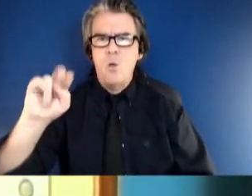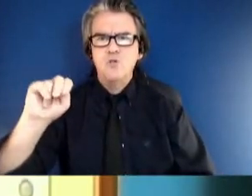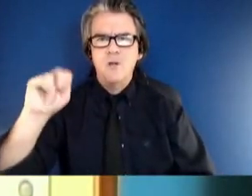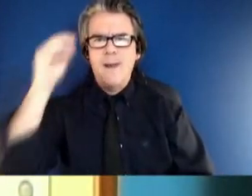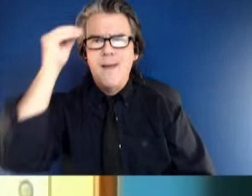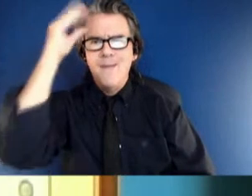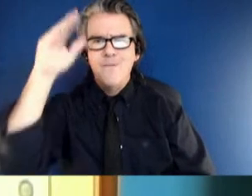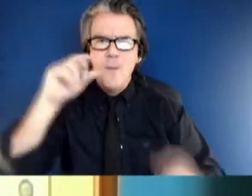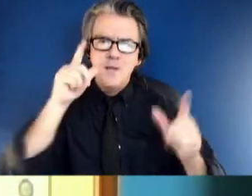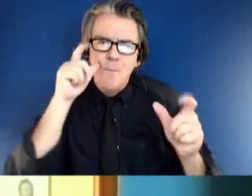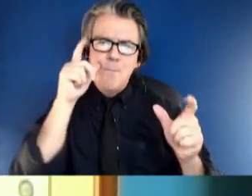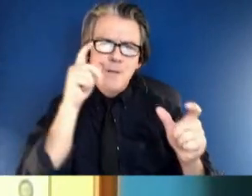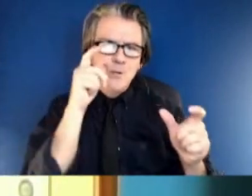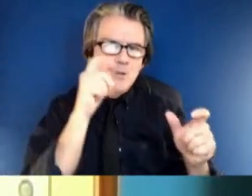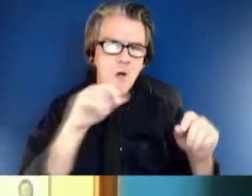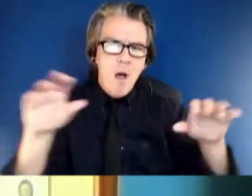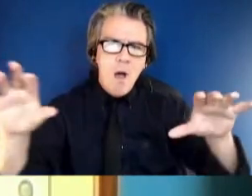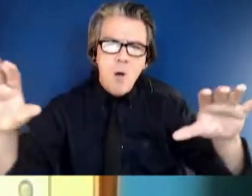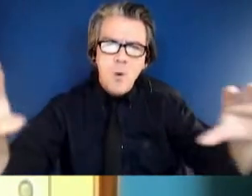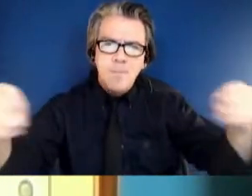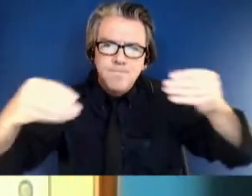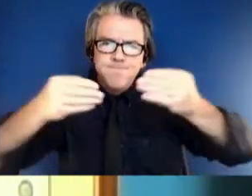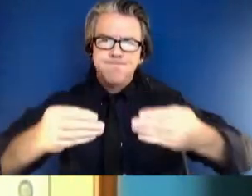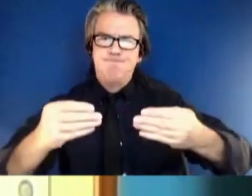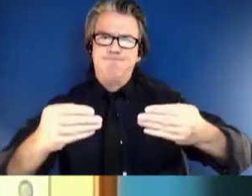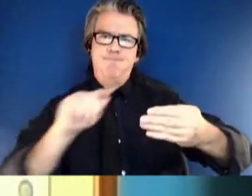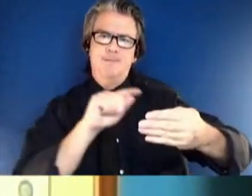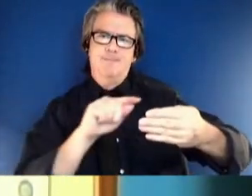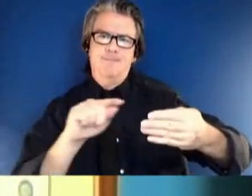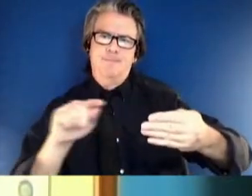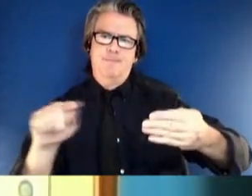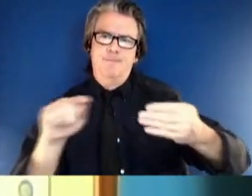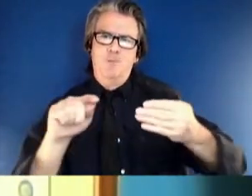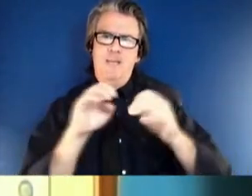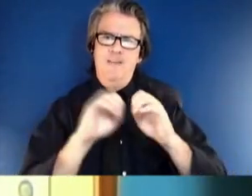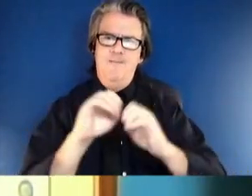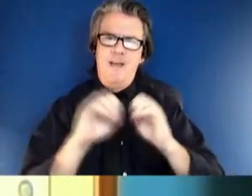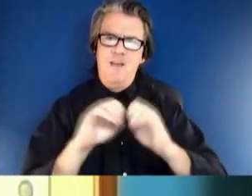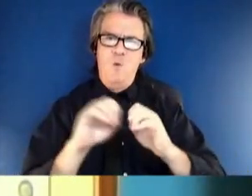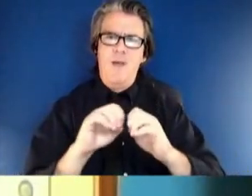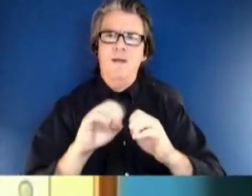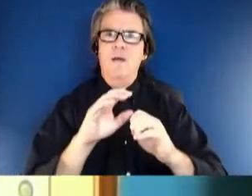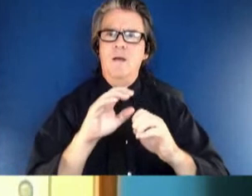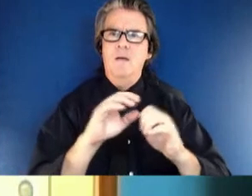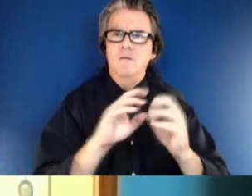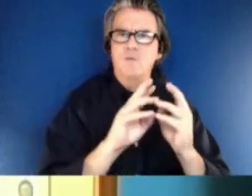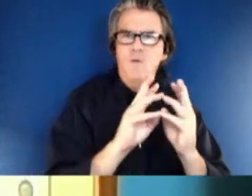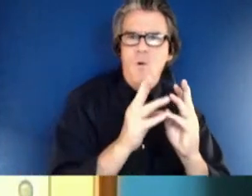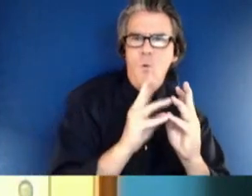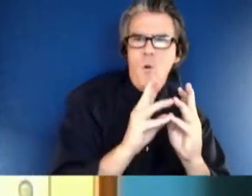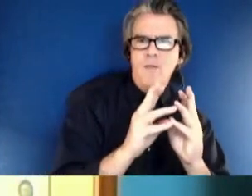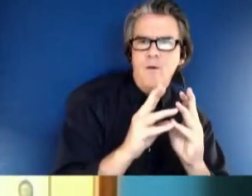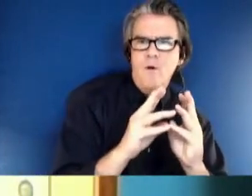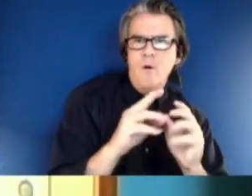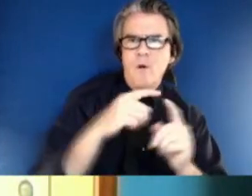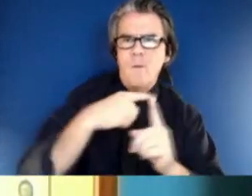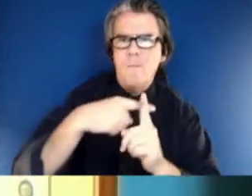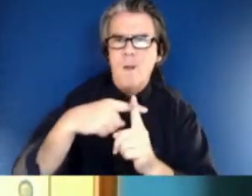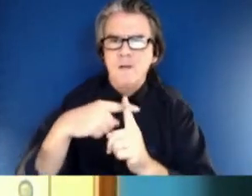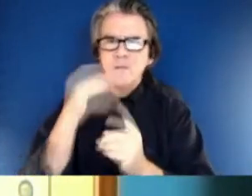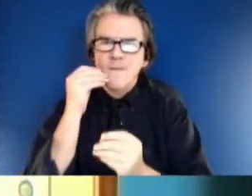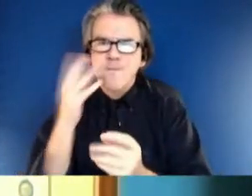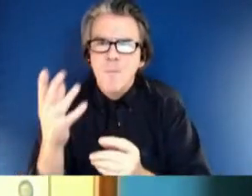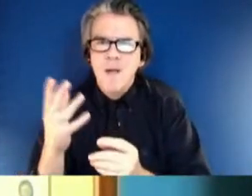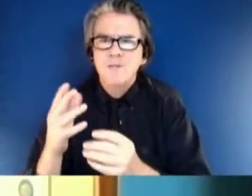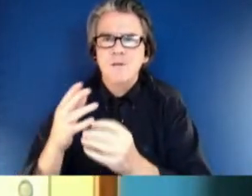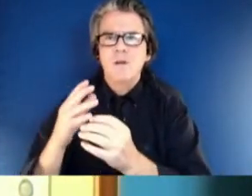had posted earlier, we use that to combine everything in our weather model essentially to determine where